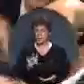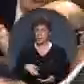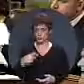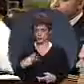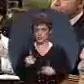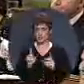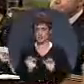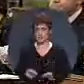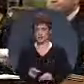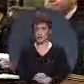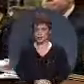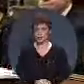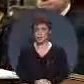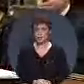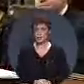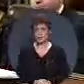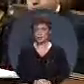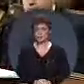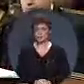National Defence.